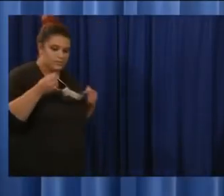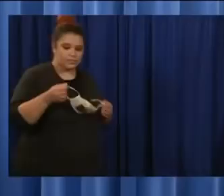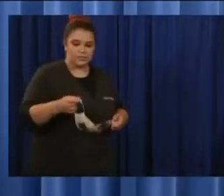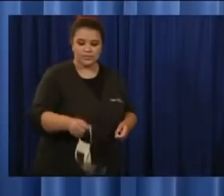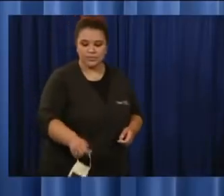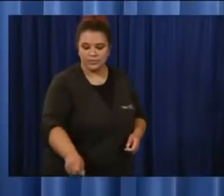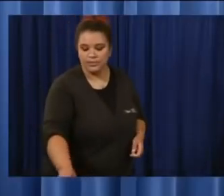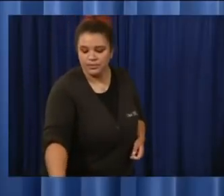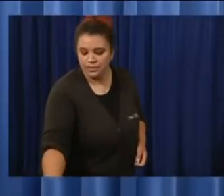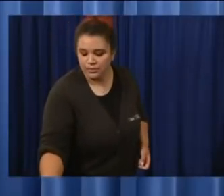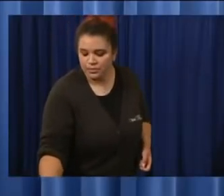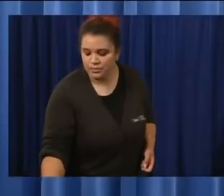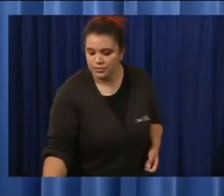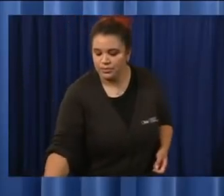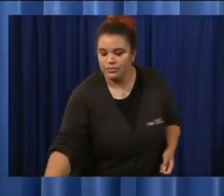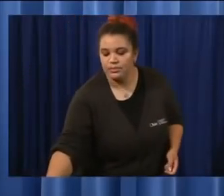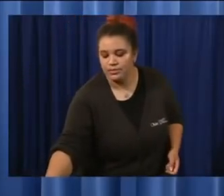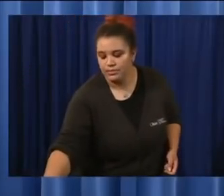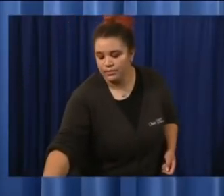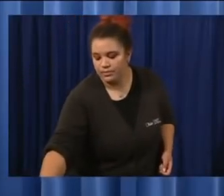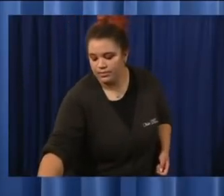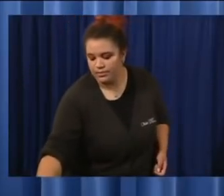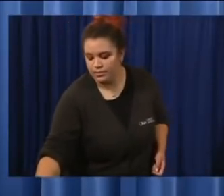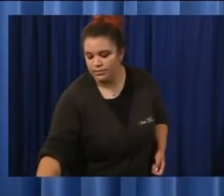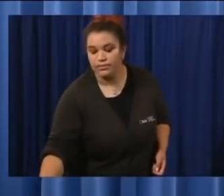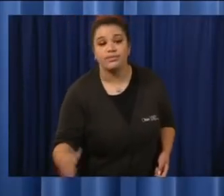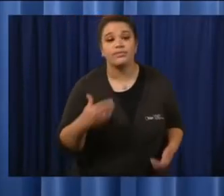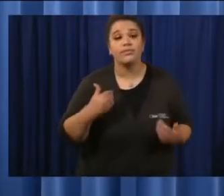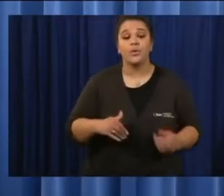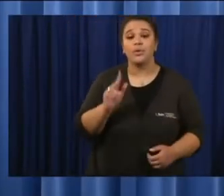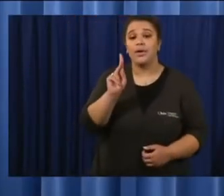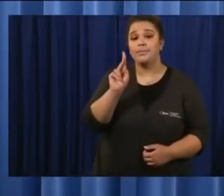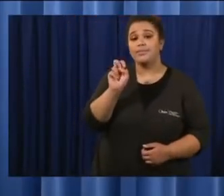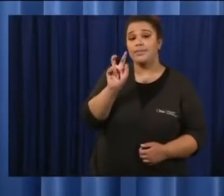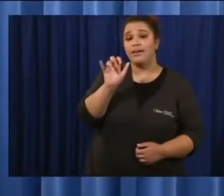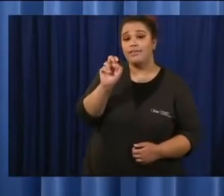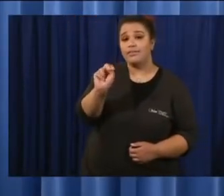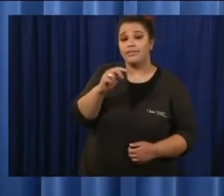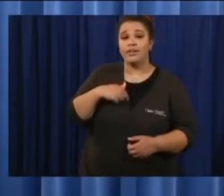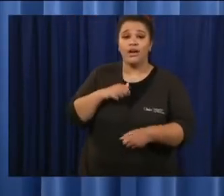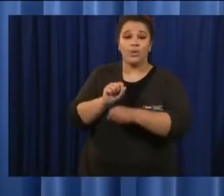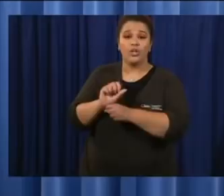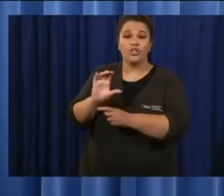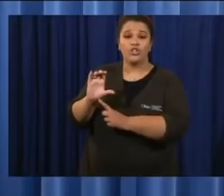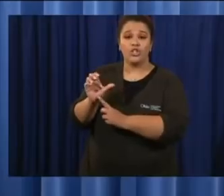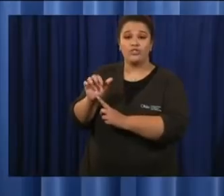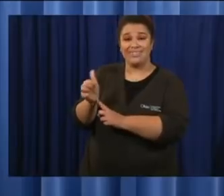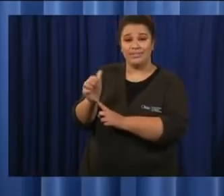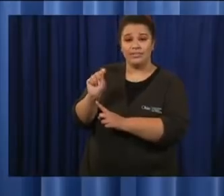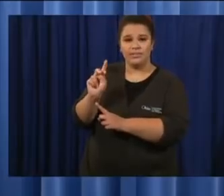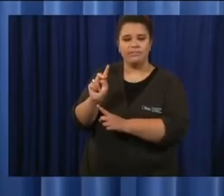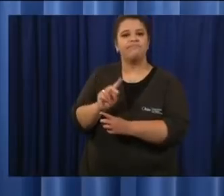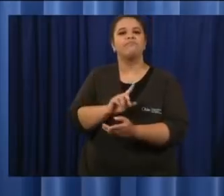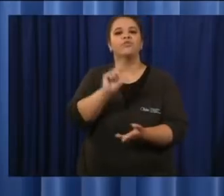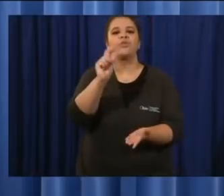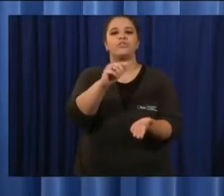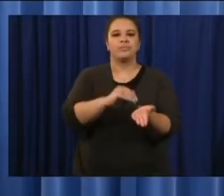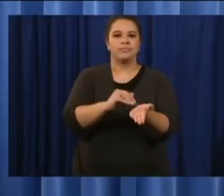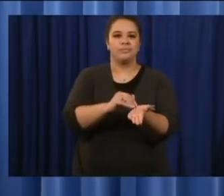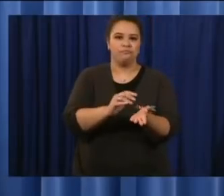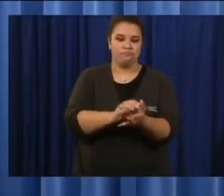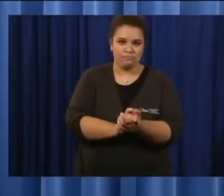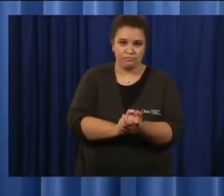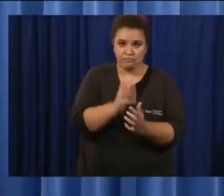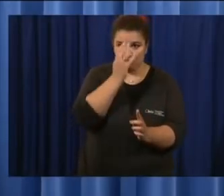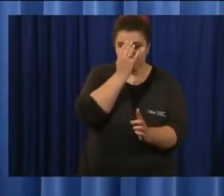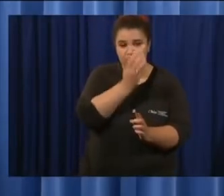Kevin Landers, WBNS 10 TV. My question is for Dr. Acton. We're getting emails from viewers who have